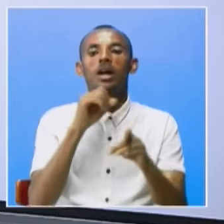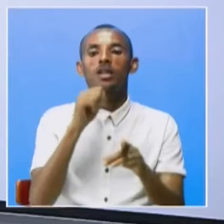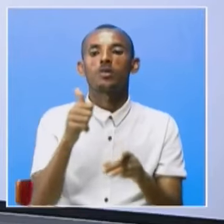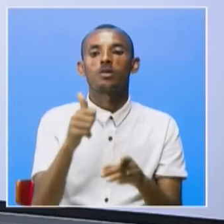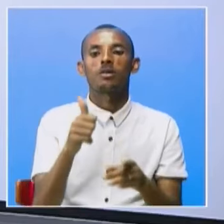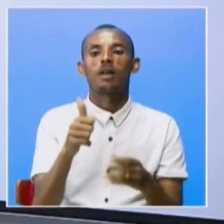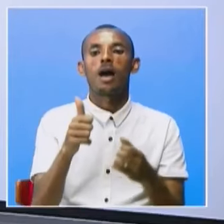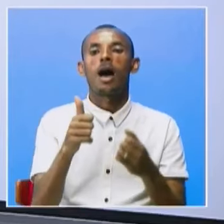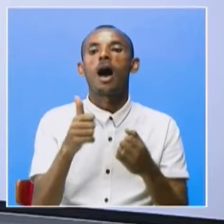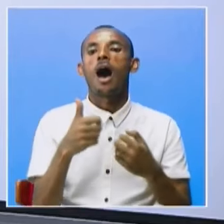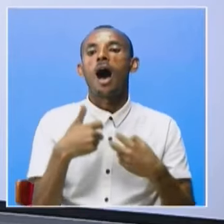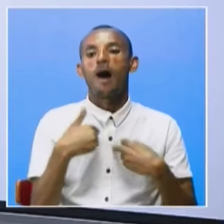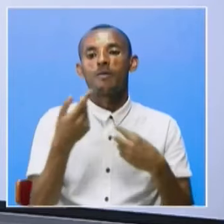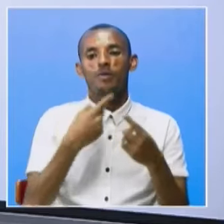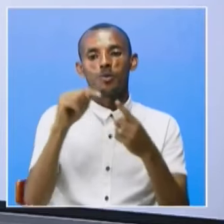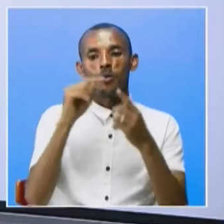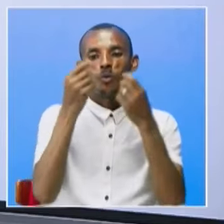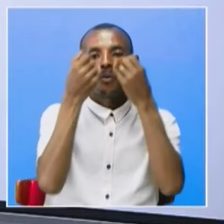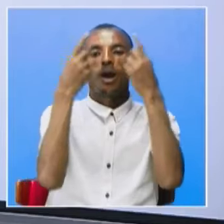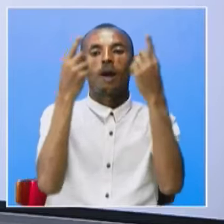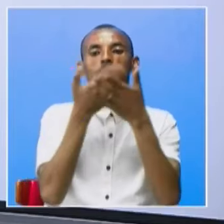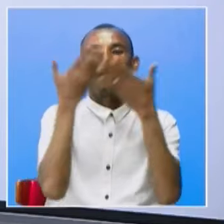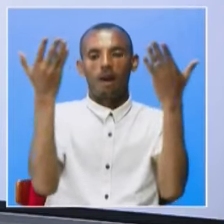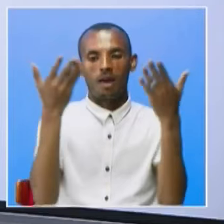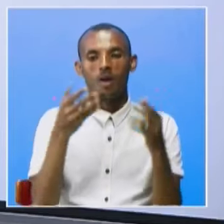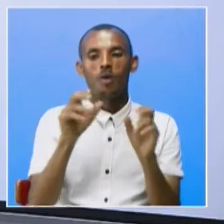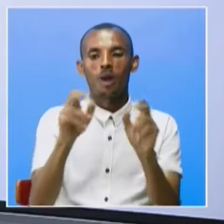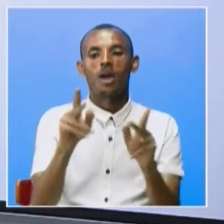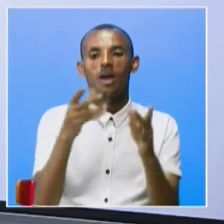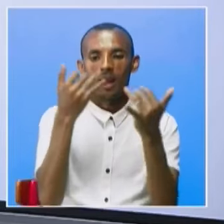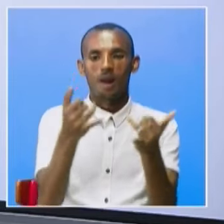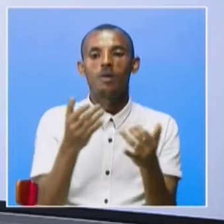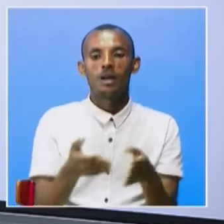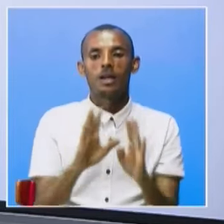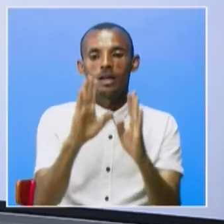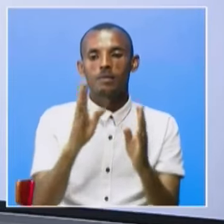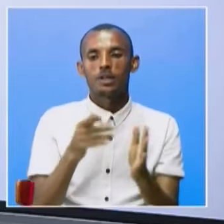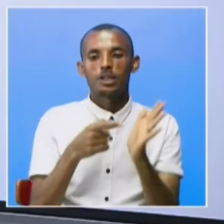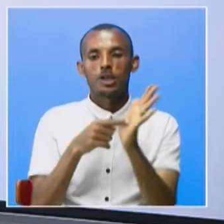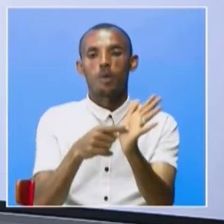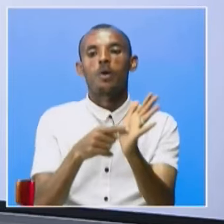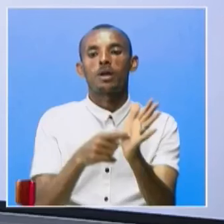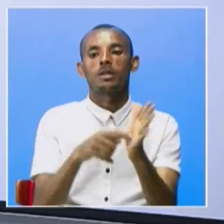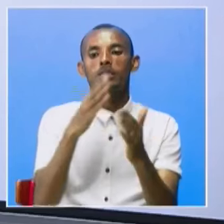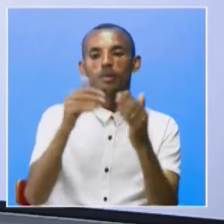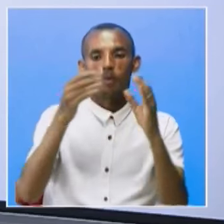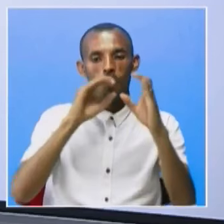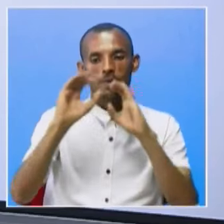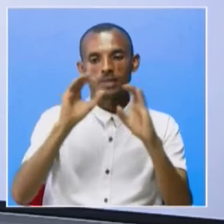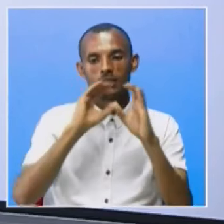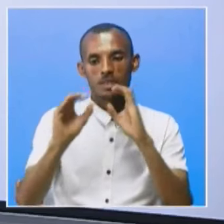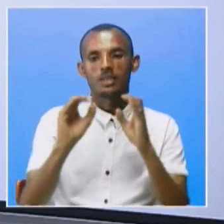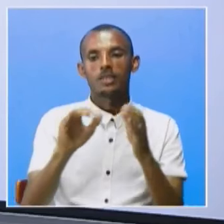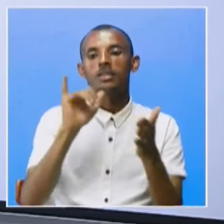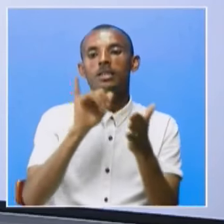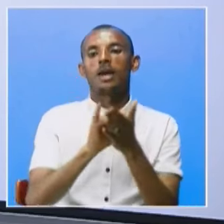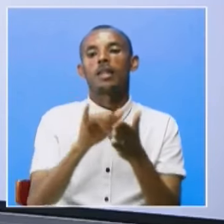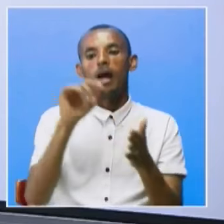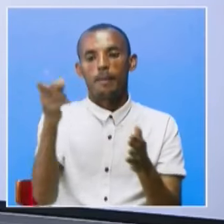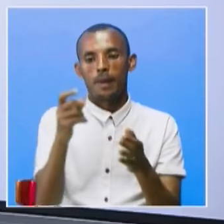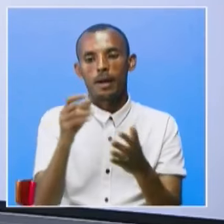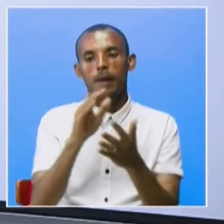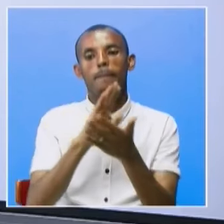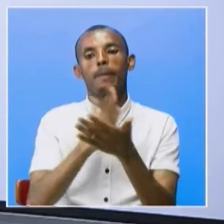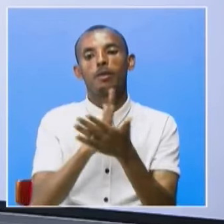wake up early. Okay? Now, let me show you some conversations that happened among my